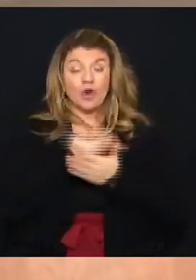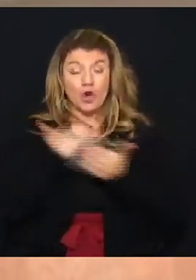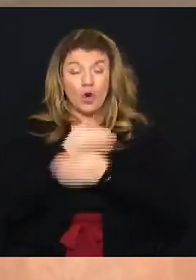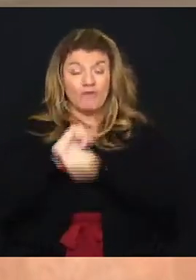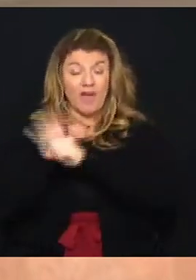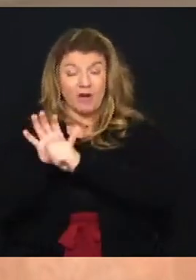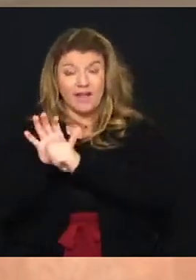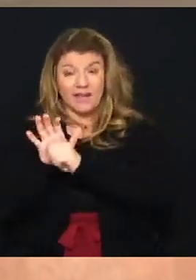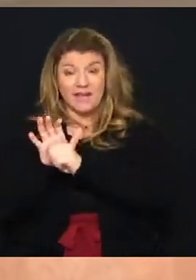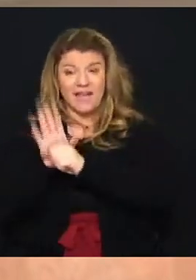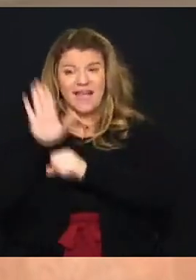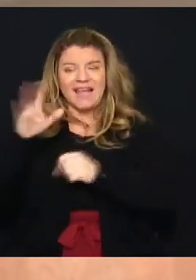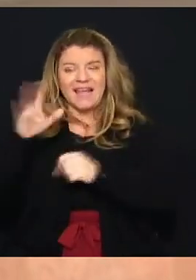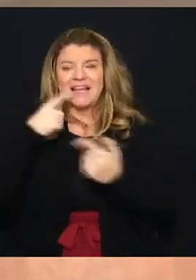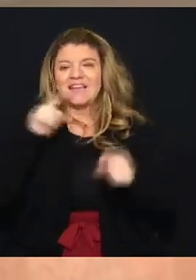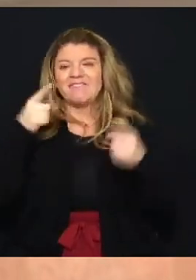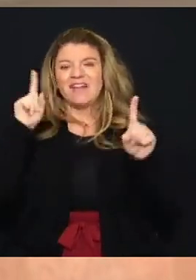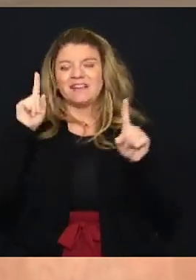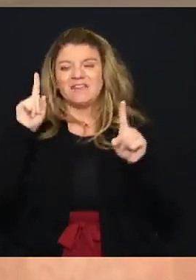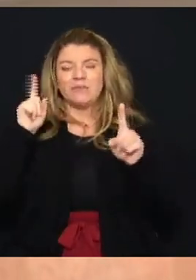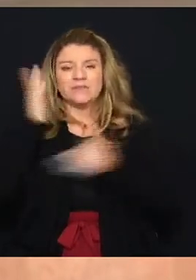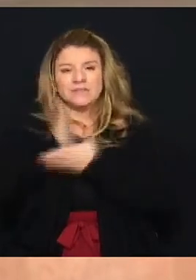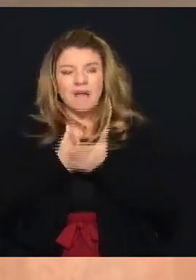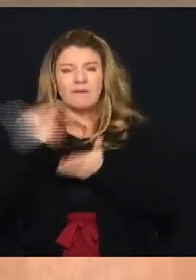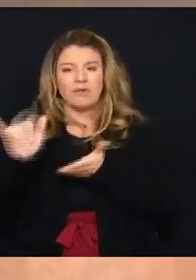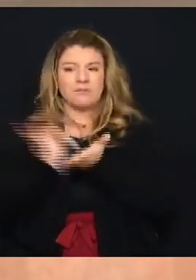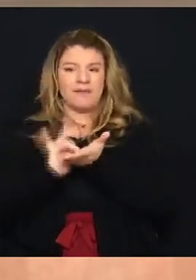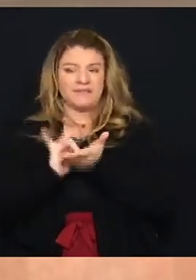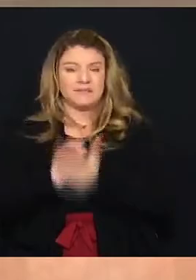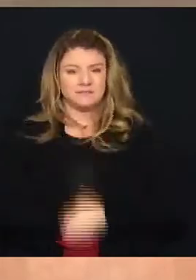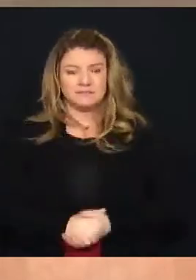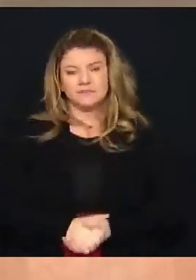variant and its effectiveness with certain antibodies.